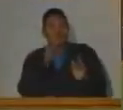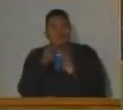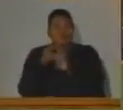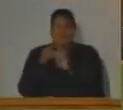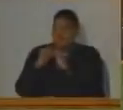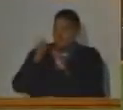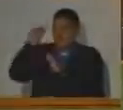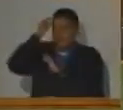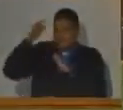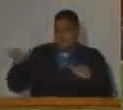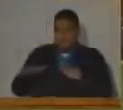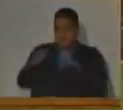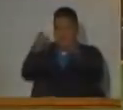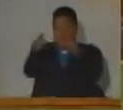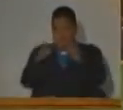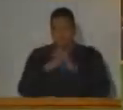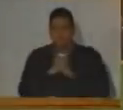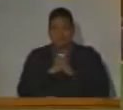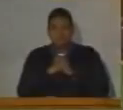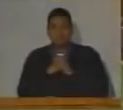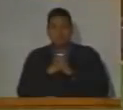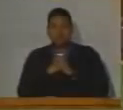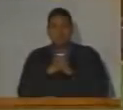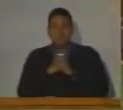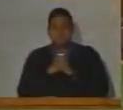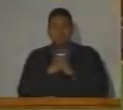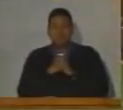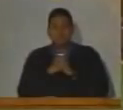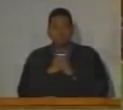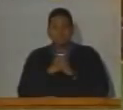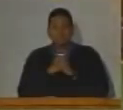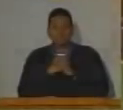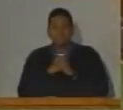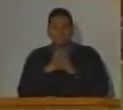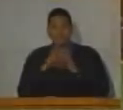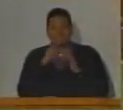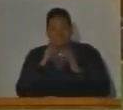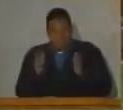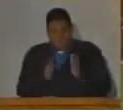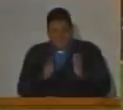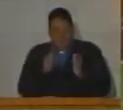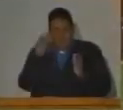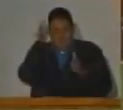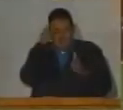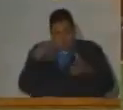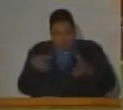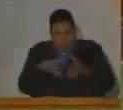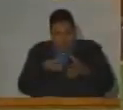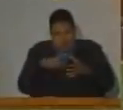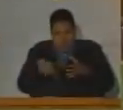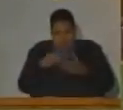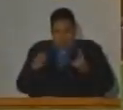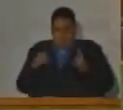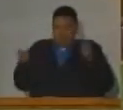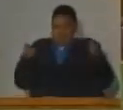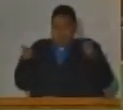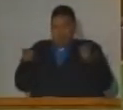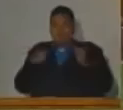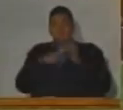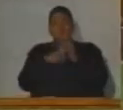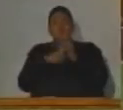government. The restructured and smaller cabinet sends a strong signal to the intention